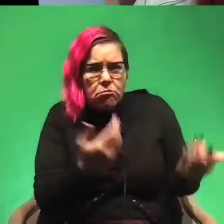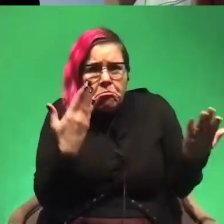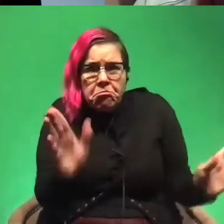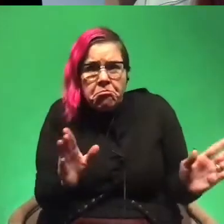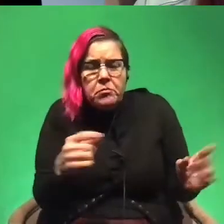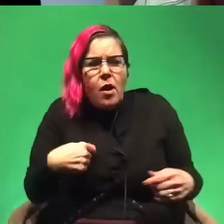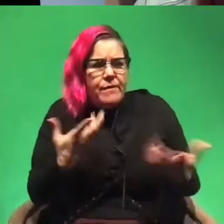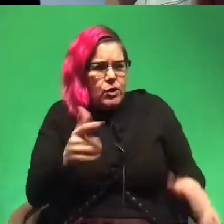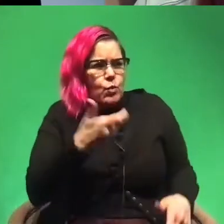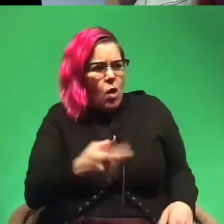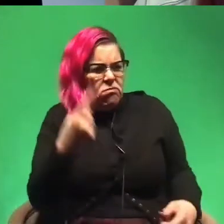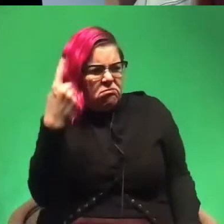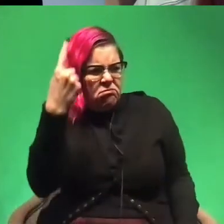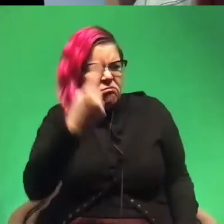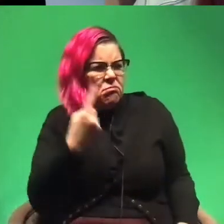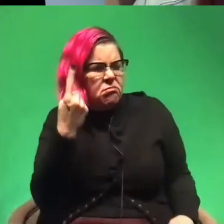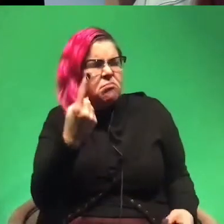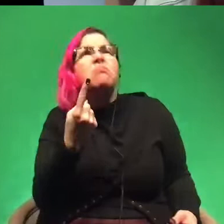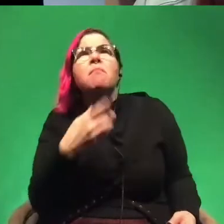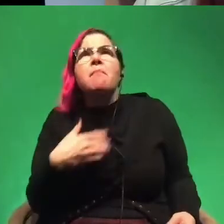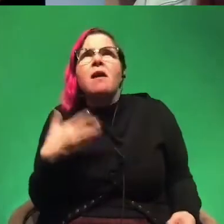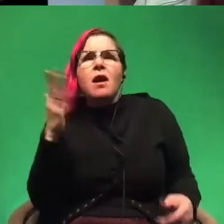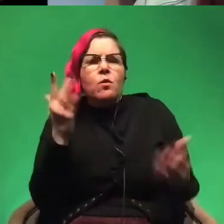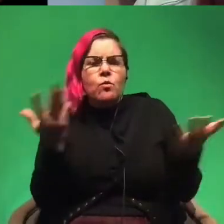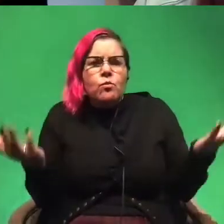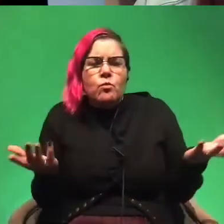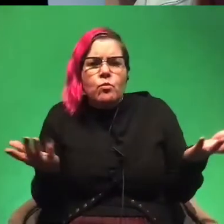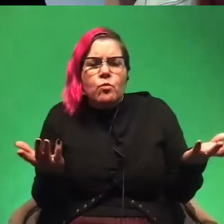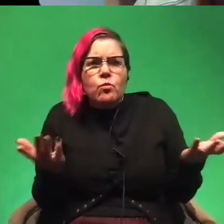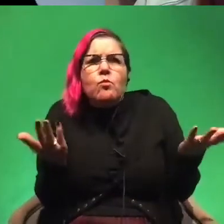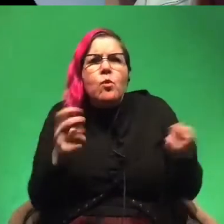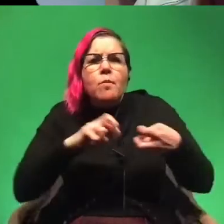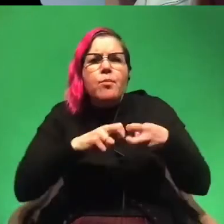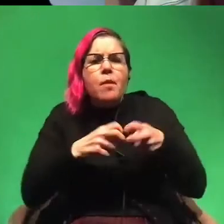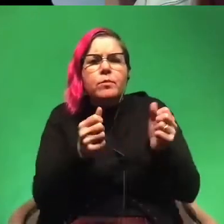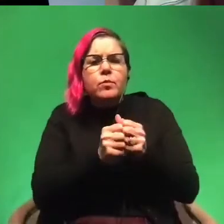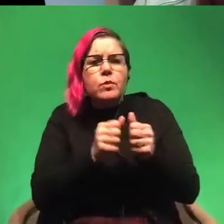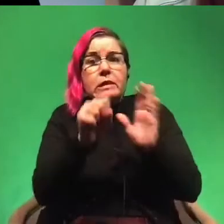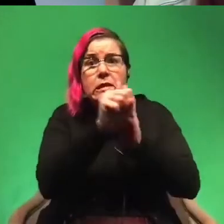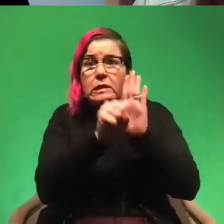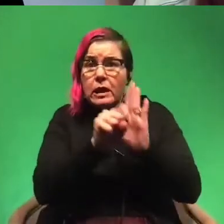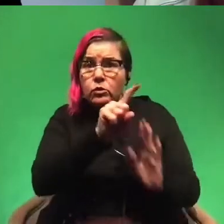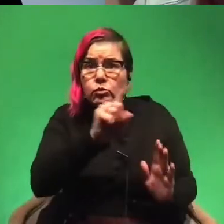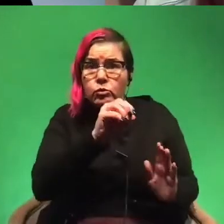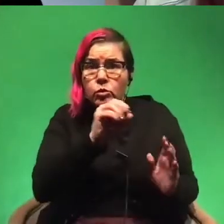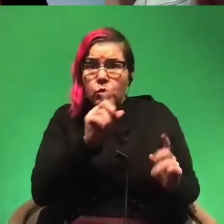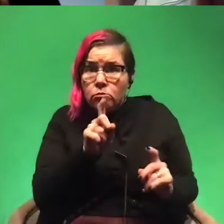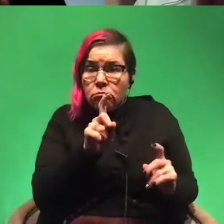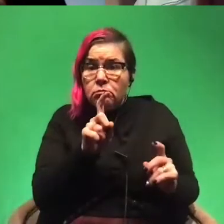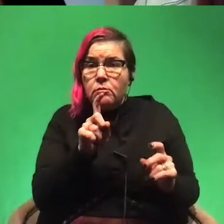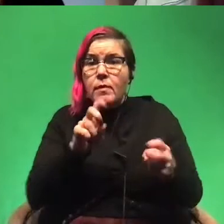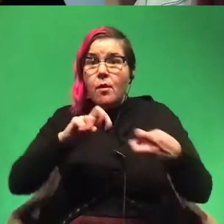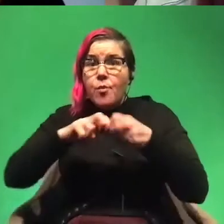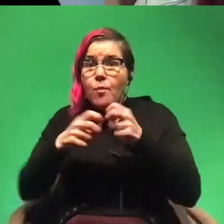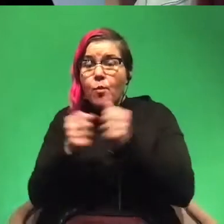wonder, oh my goodness, you know, what are the problems, like, what are the problems with state zoos? What are the problems with, like,